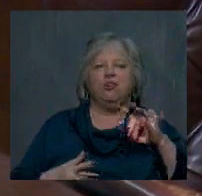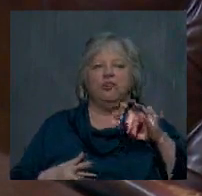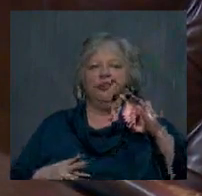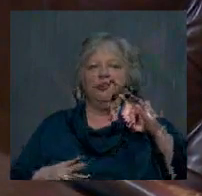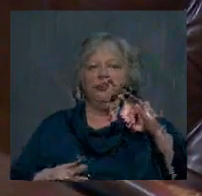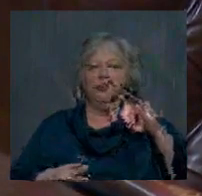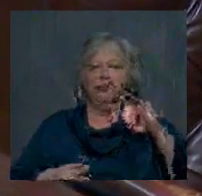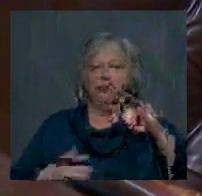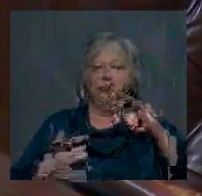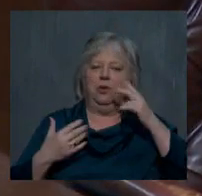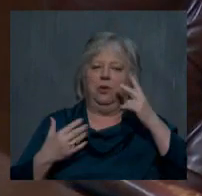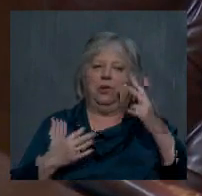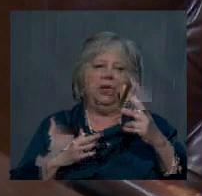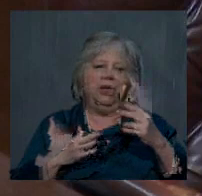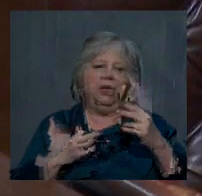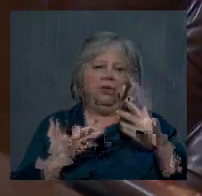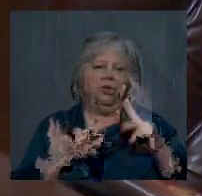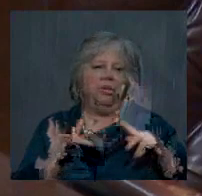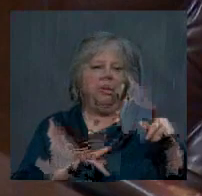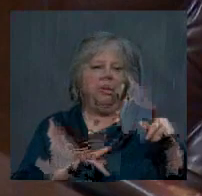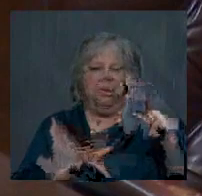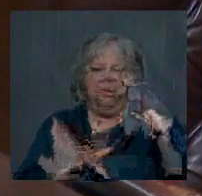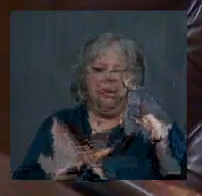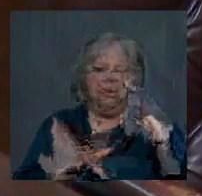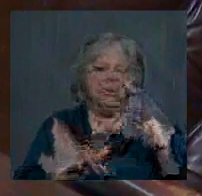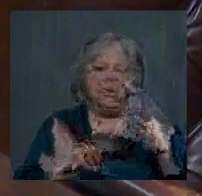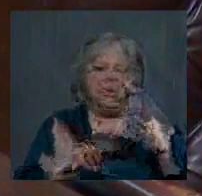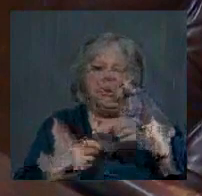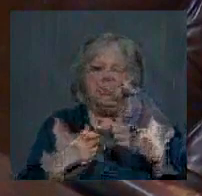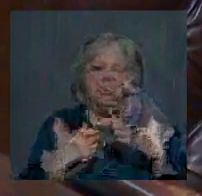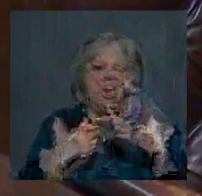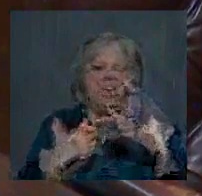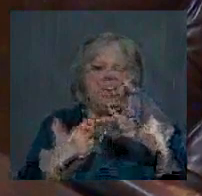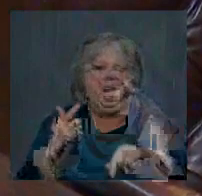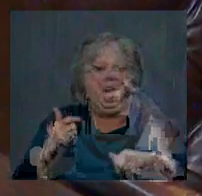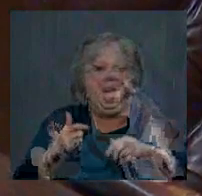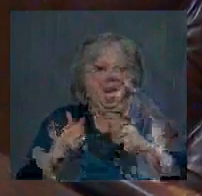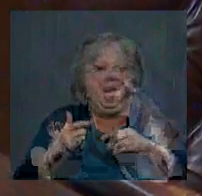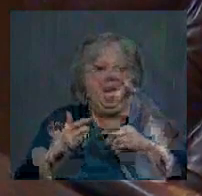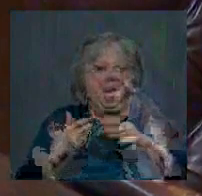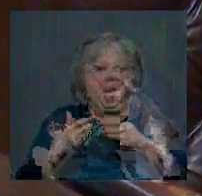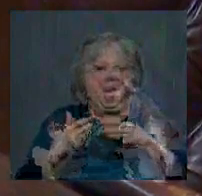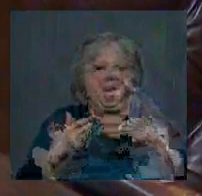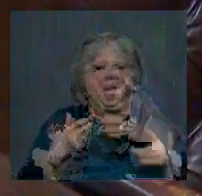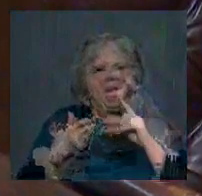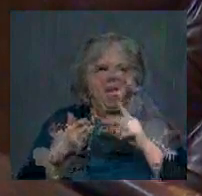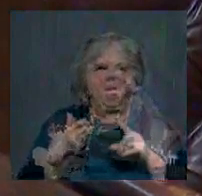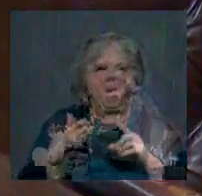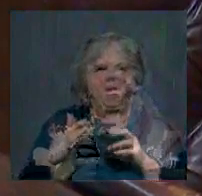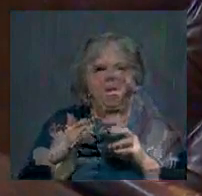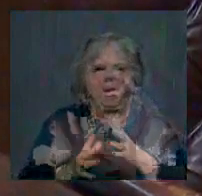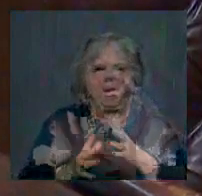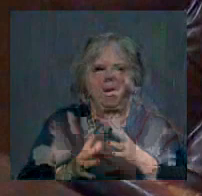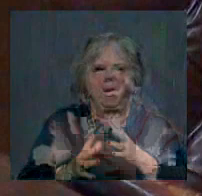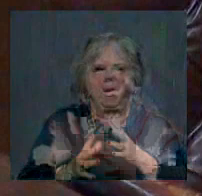they can't meet. Here I have to take and others.